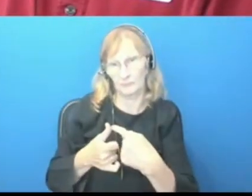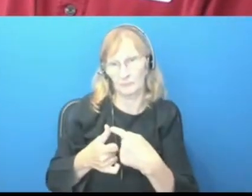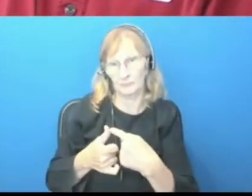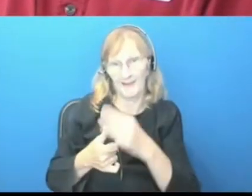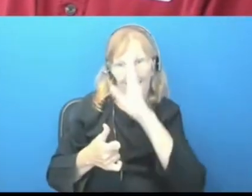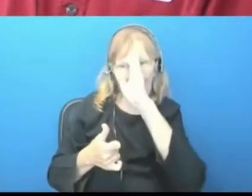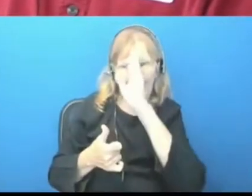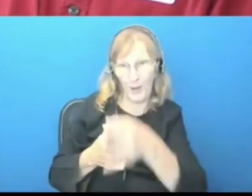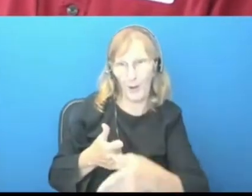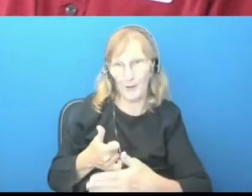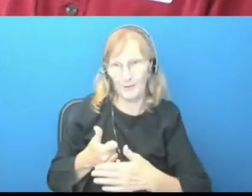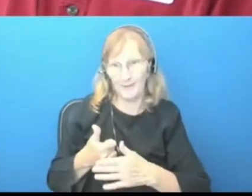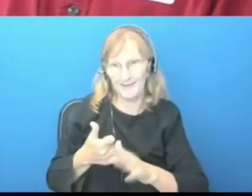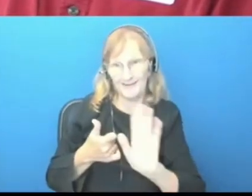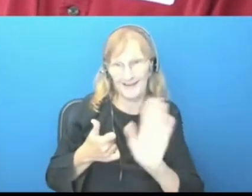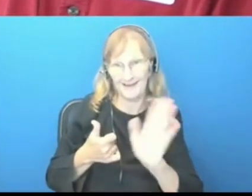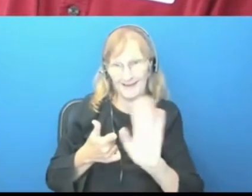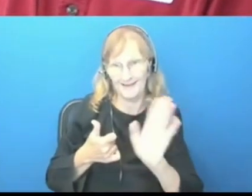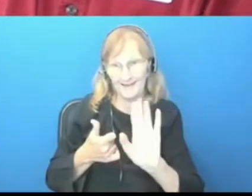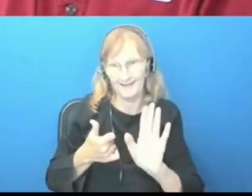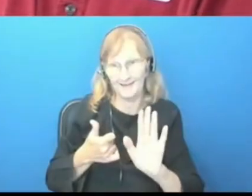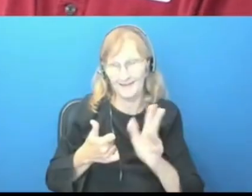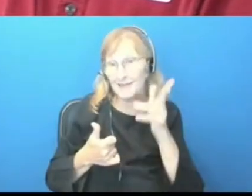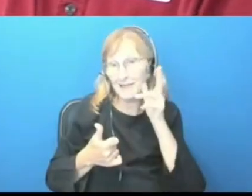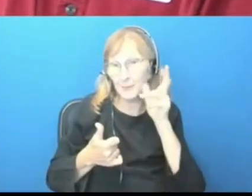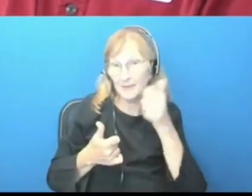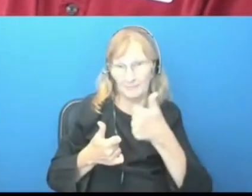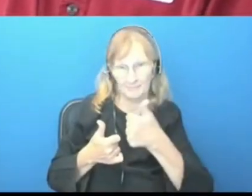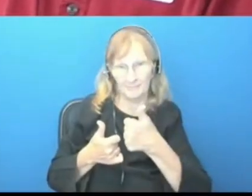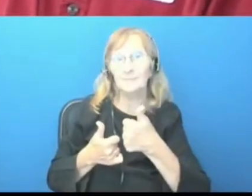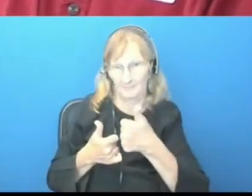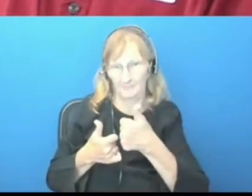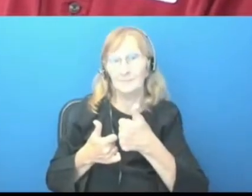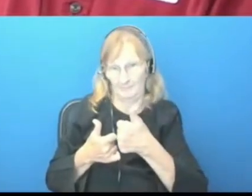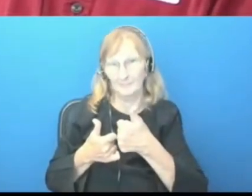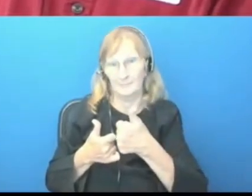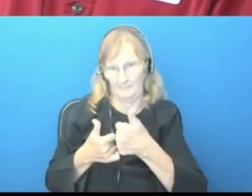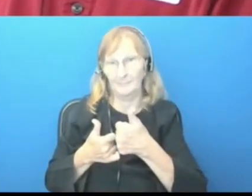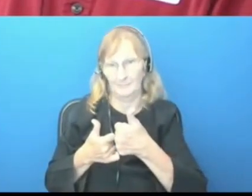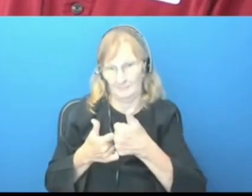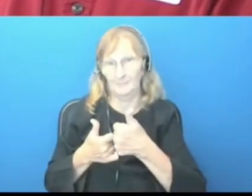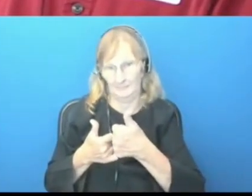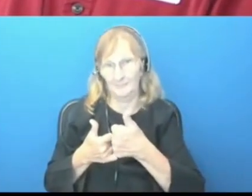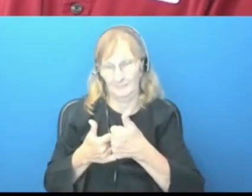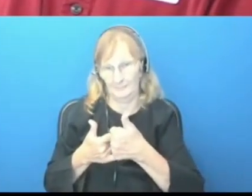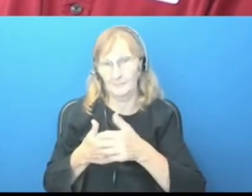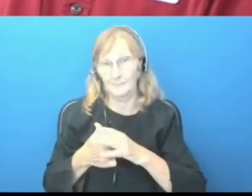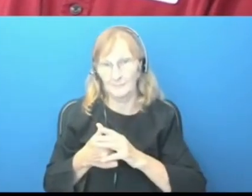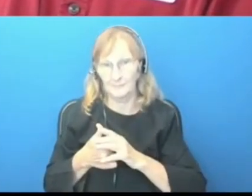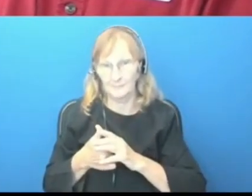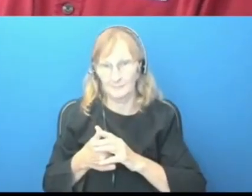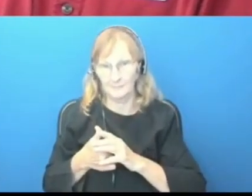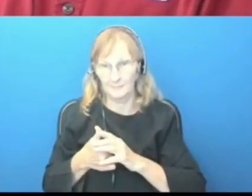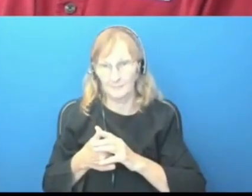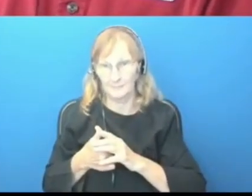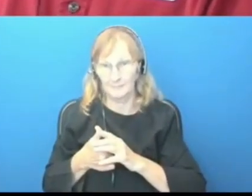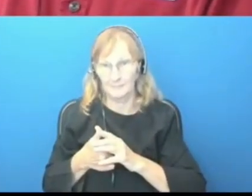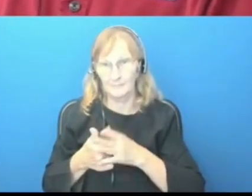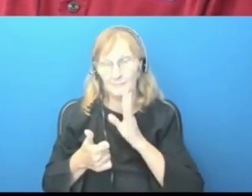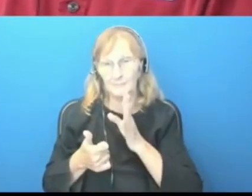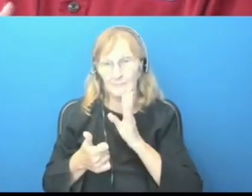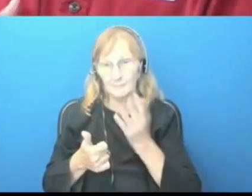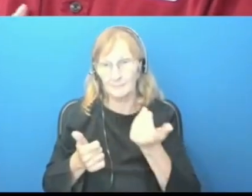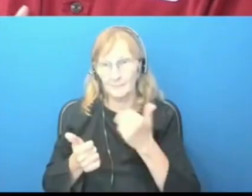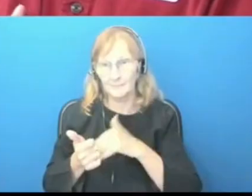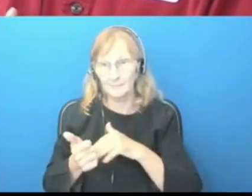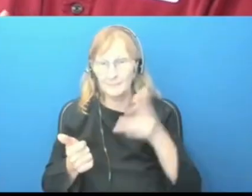Hello. Hi. Can you hear me? Not that well. Think you can hear? Okay. Say something again.